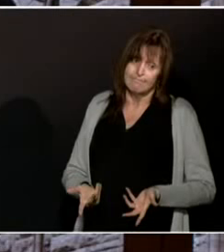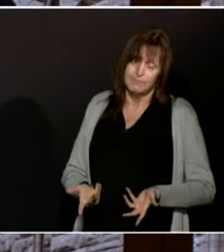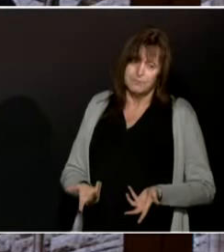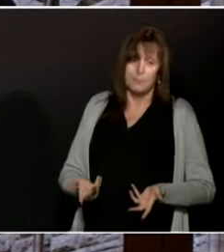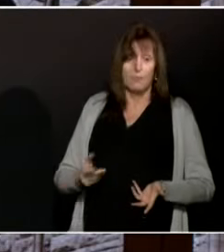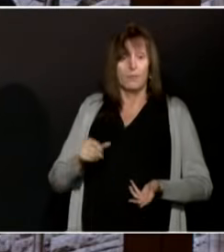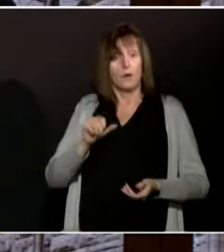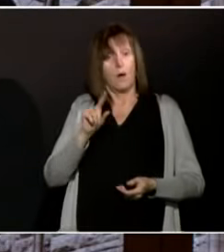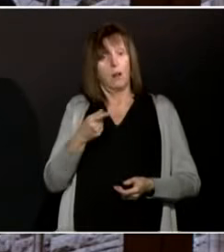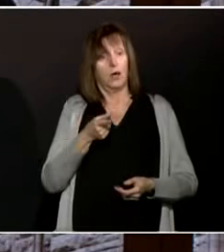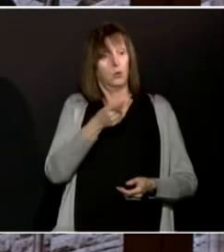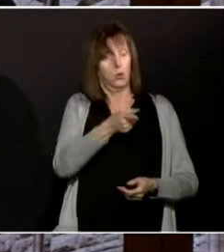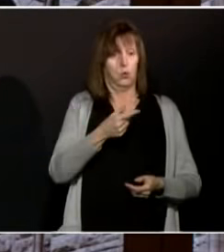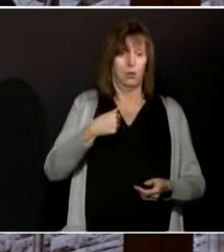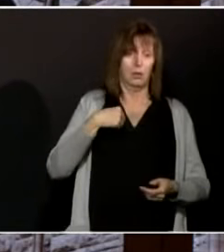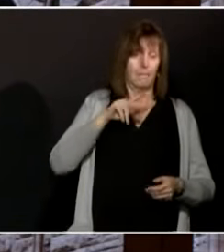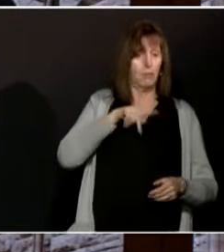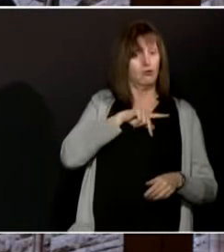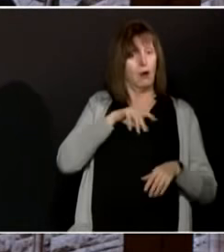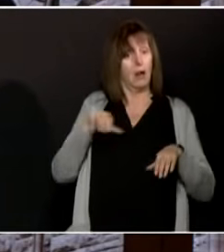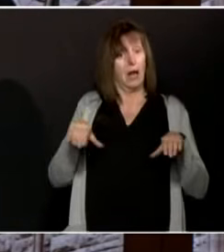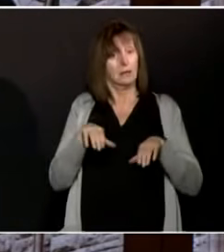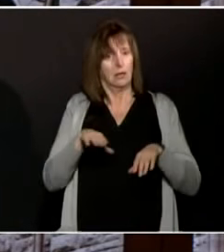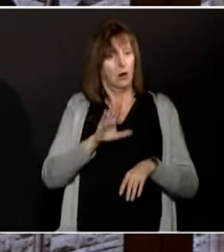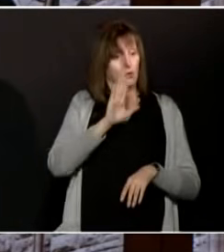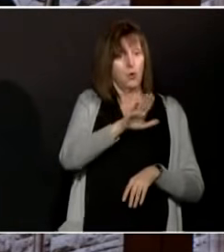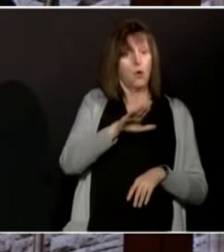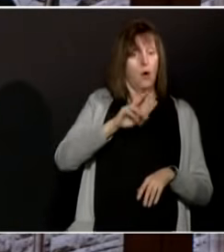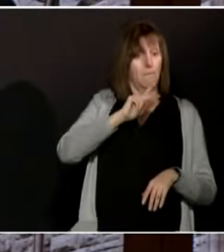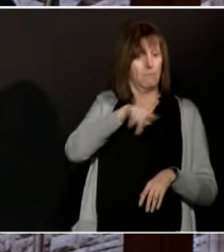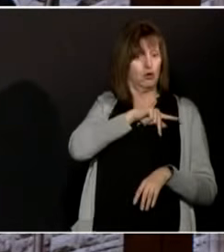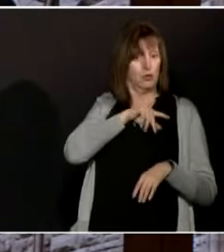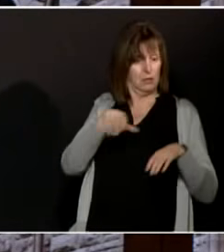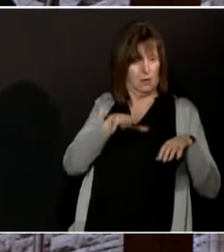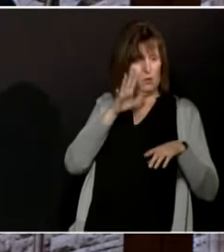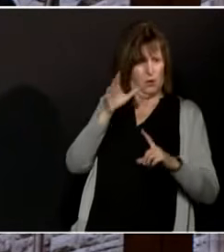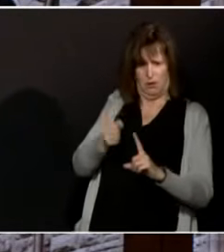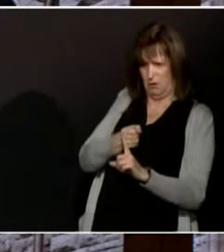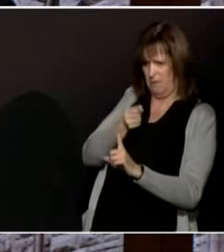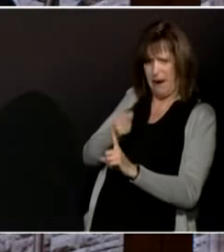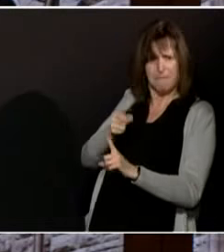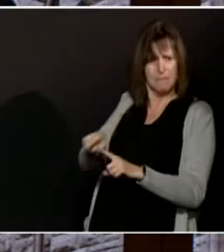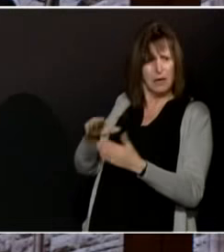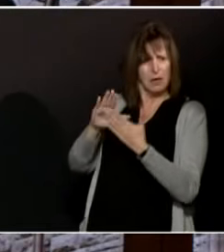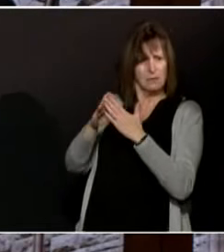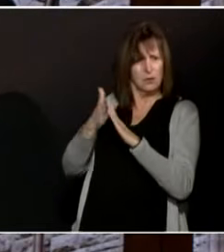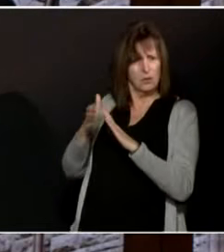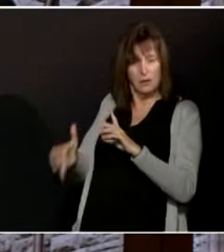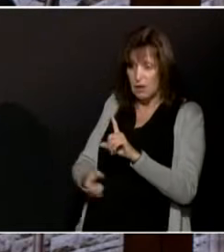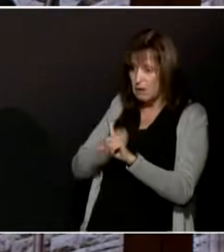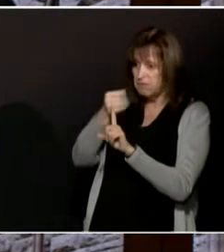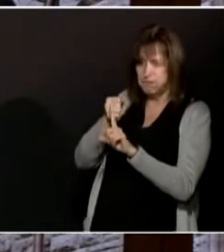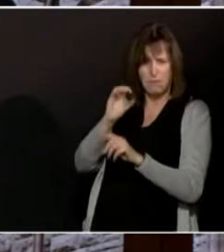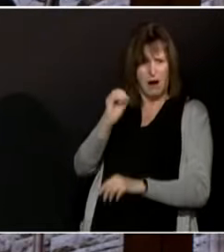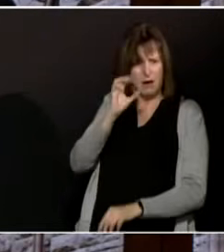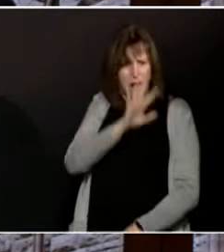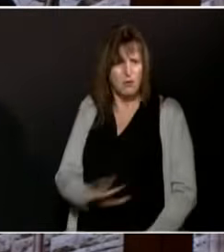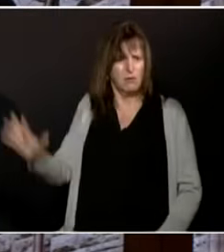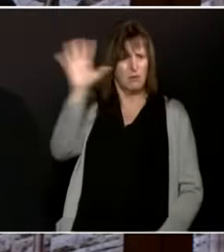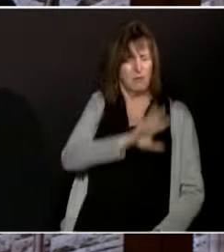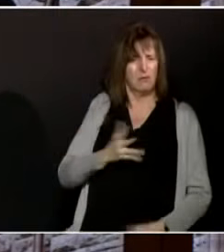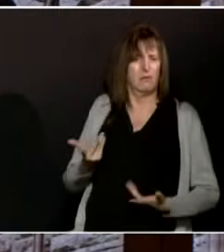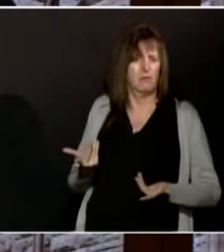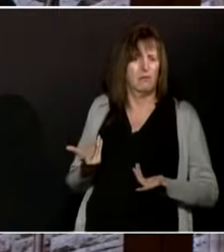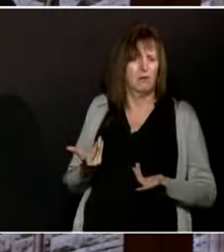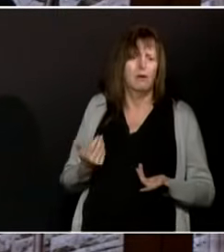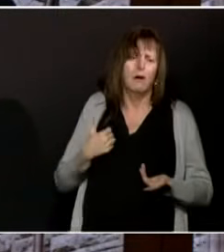community and about our provincial response. Again, I am very hopeful. I know that our Ontarians, for the most part, a lot of them are doing what they